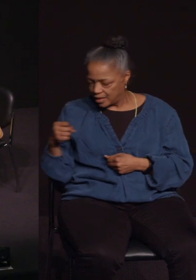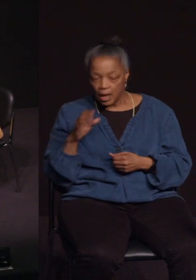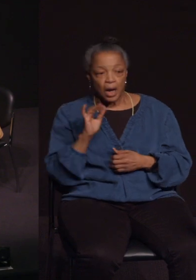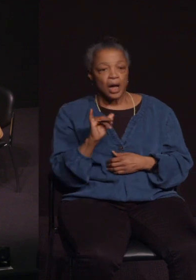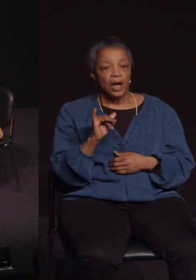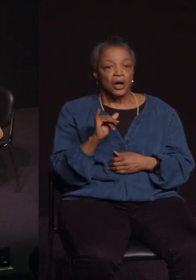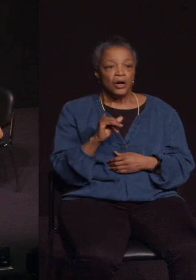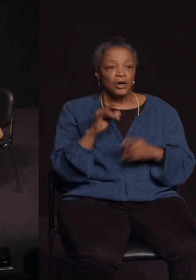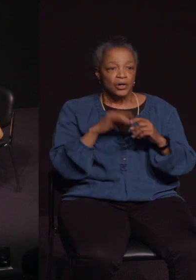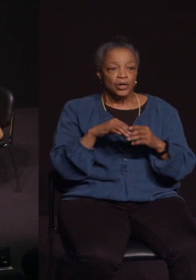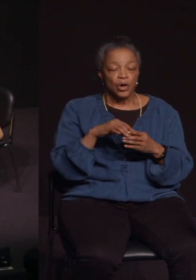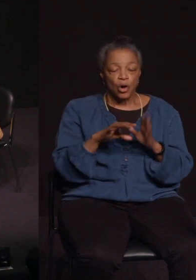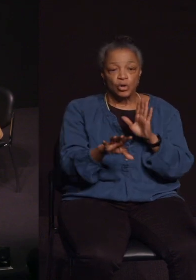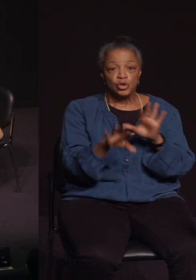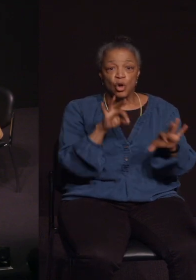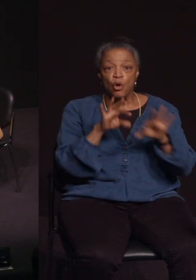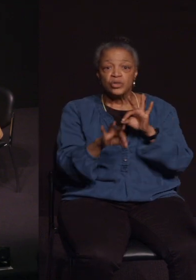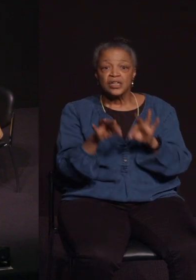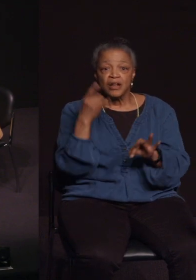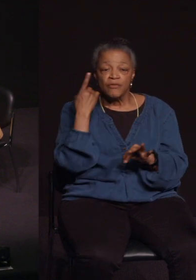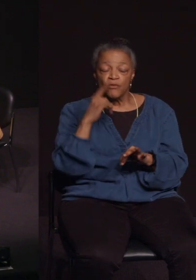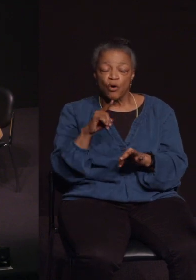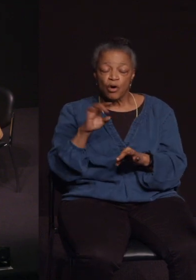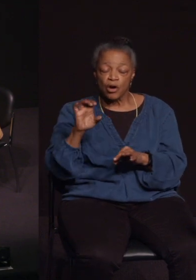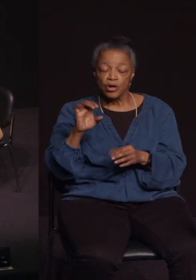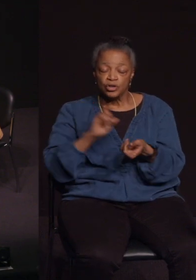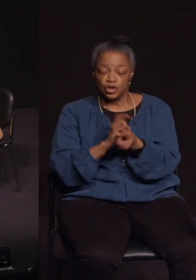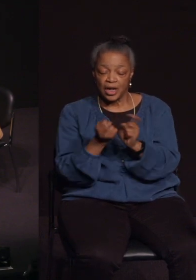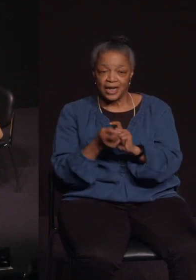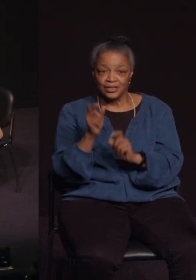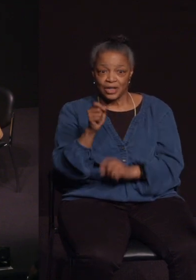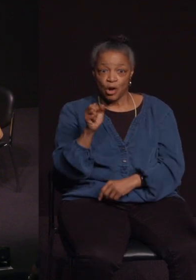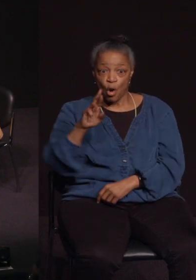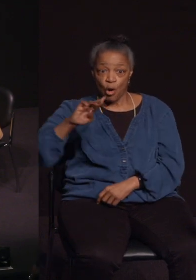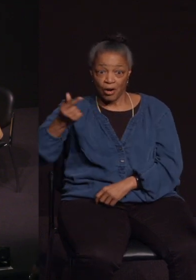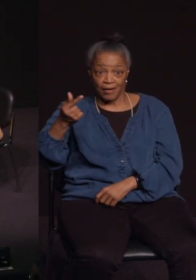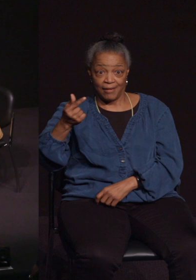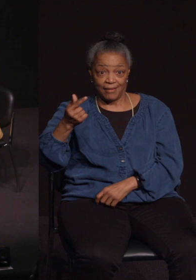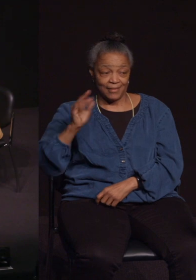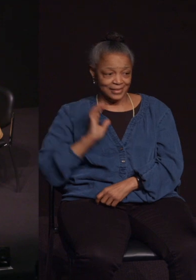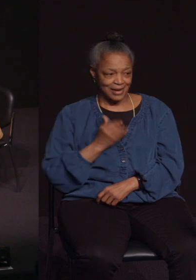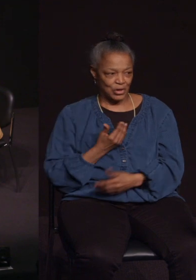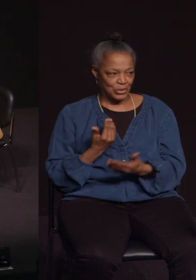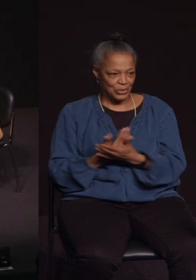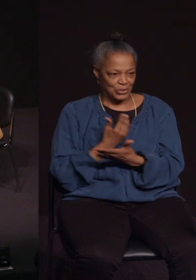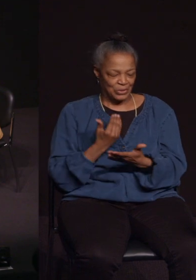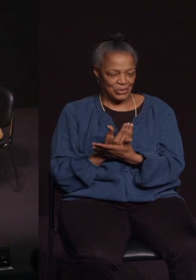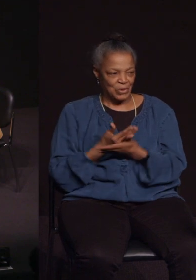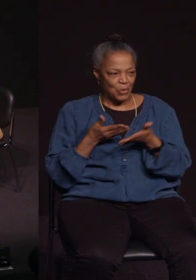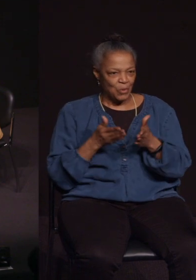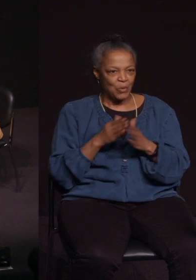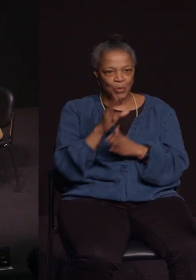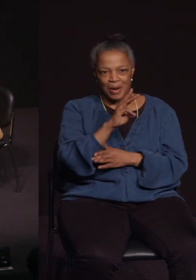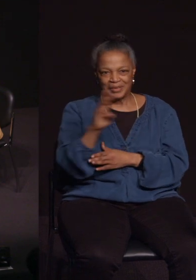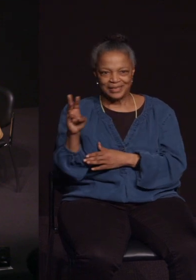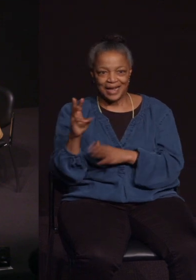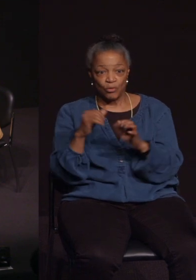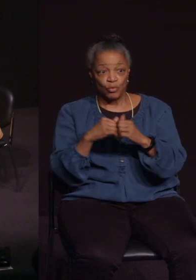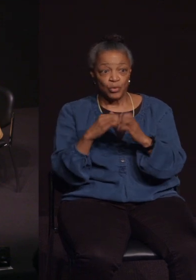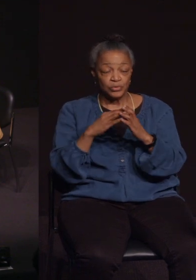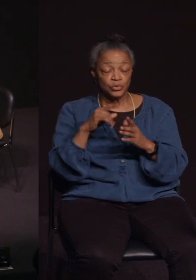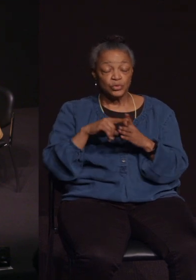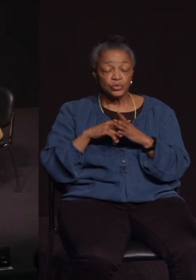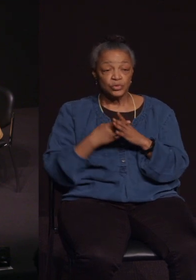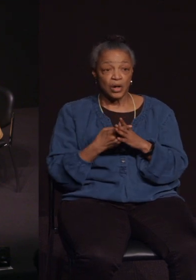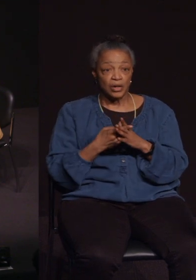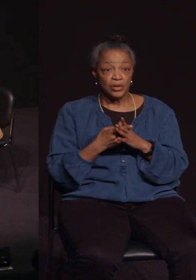You can go to chosenforchange.org. That is our new that'll be our new website that we'll be launching soon,